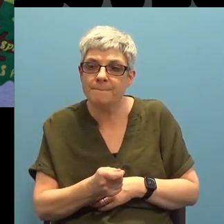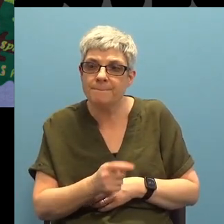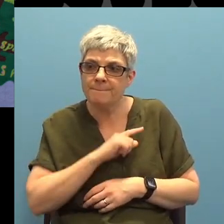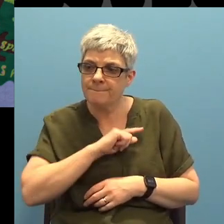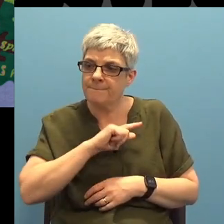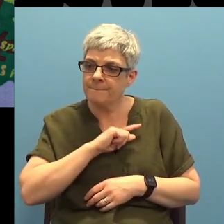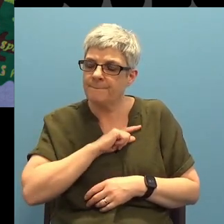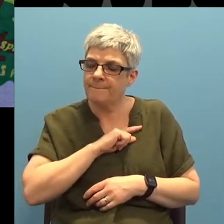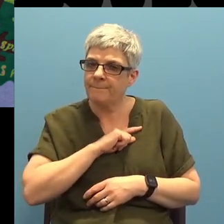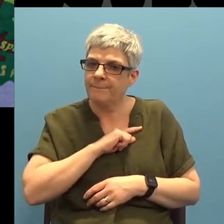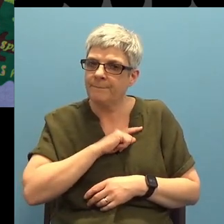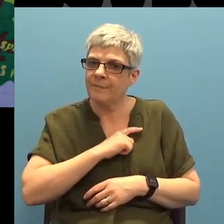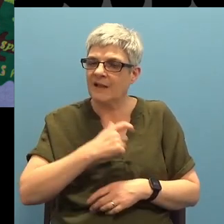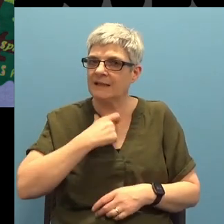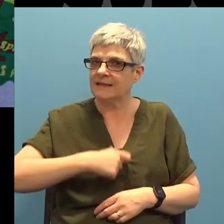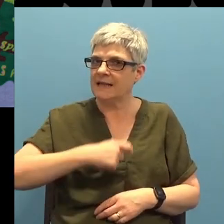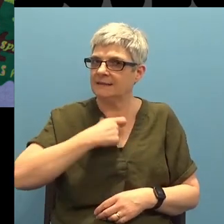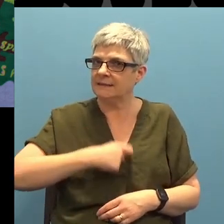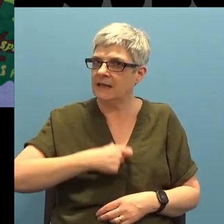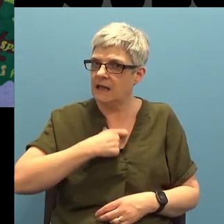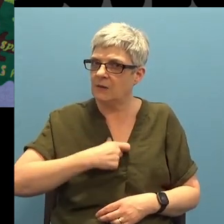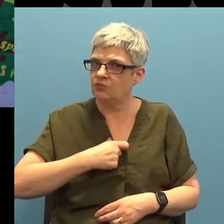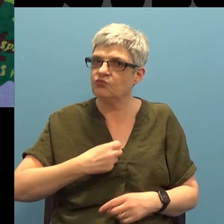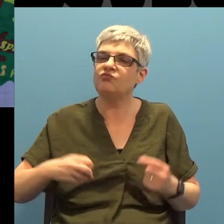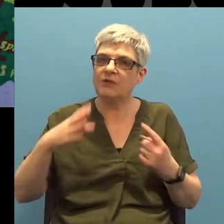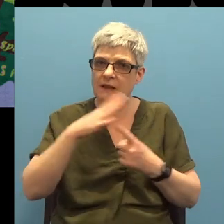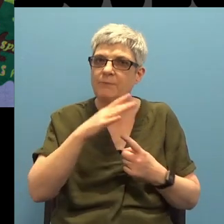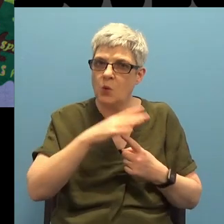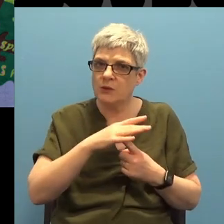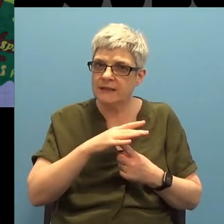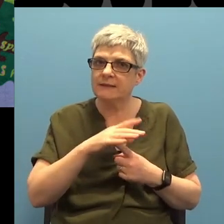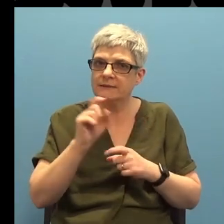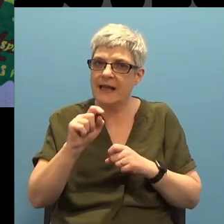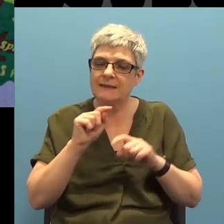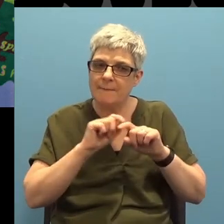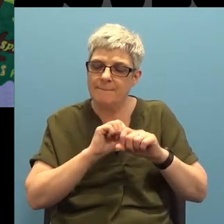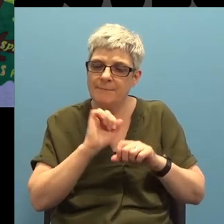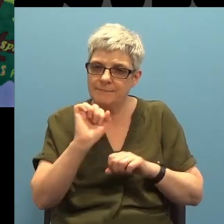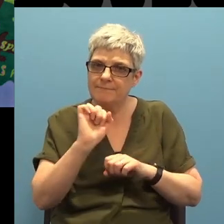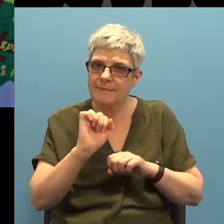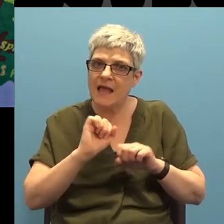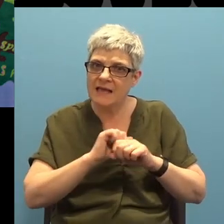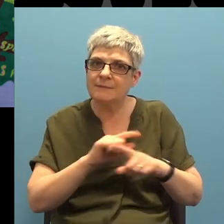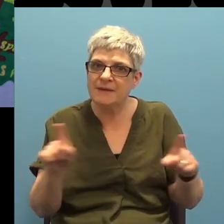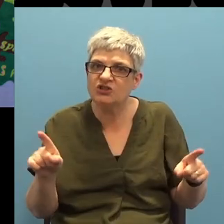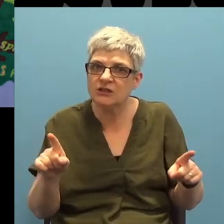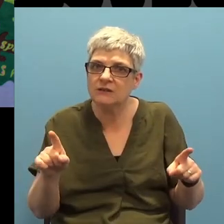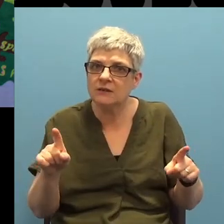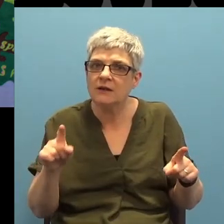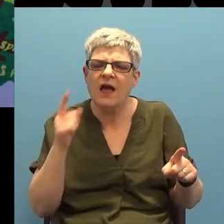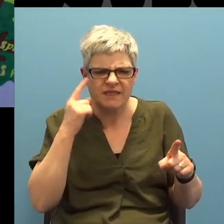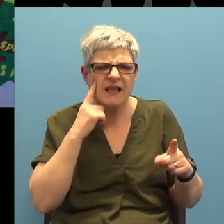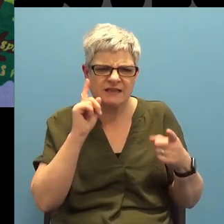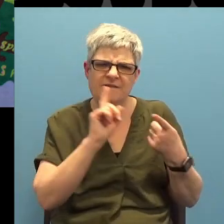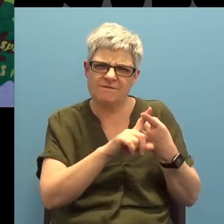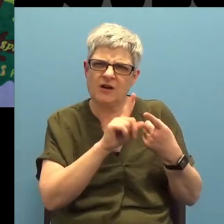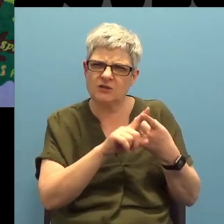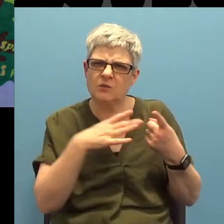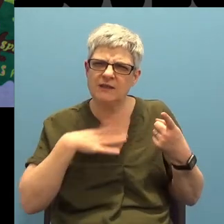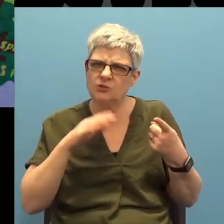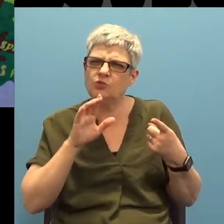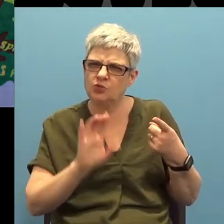because his identity was critical to his mission. And I think that's the first place we need to